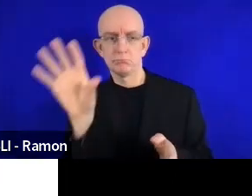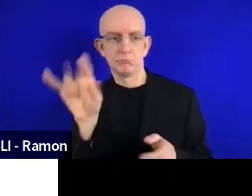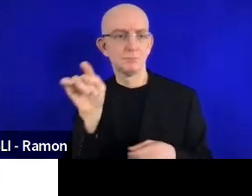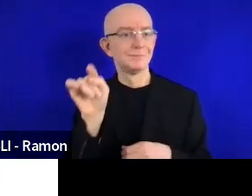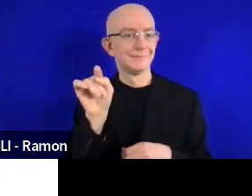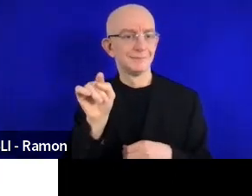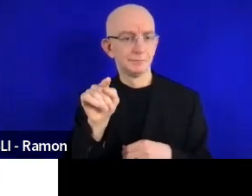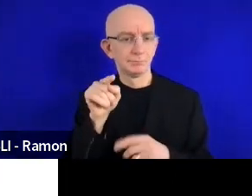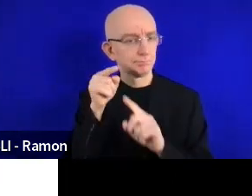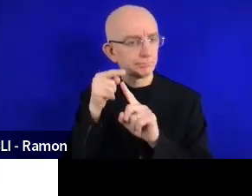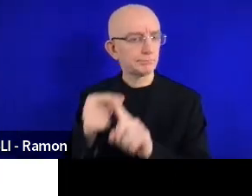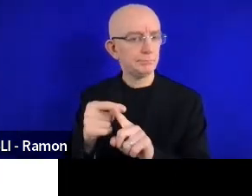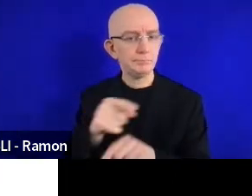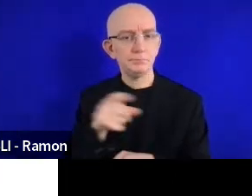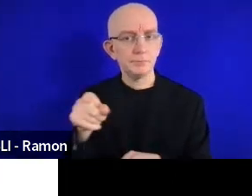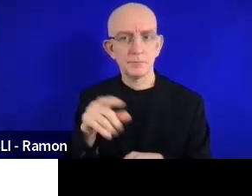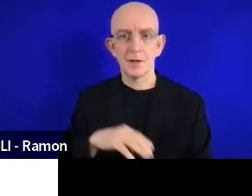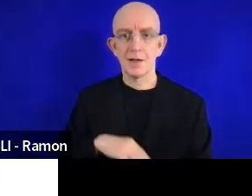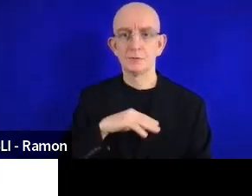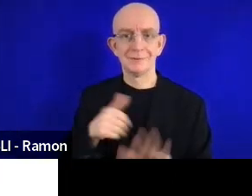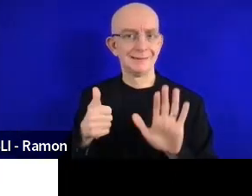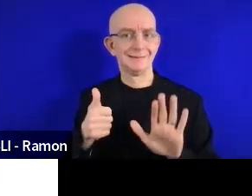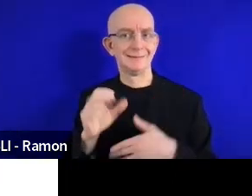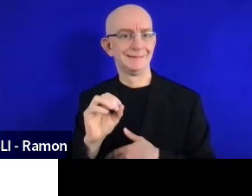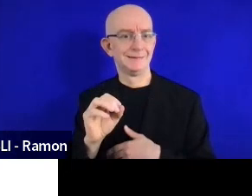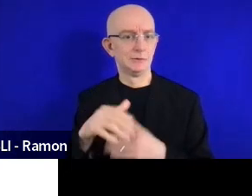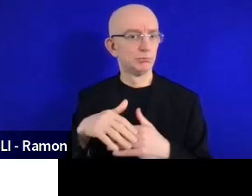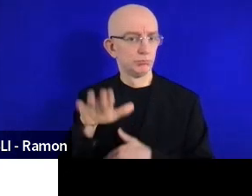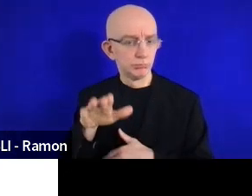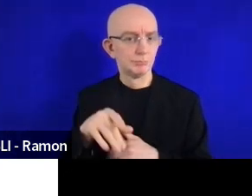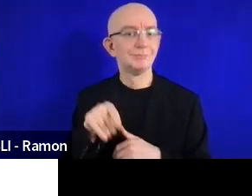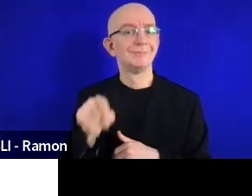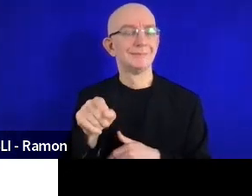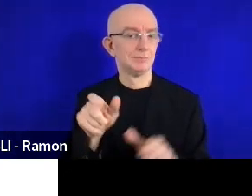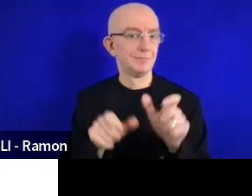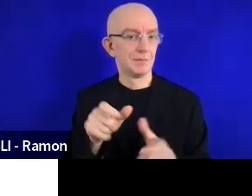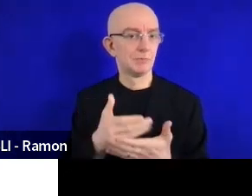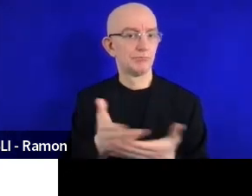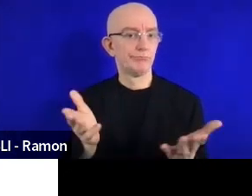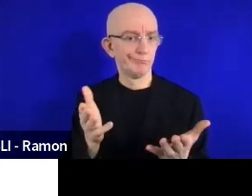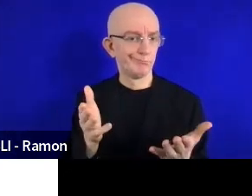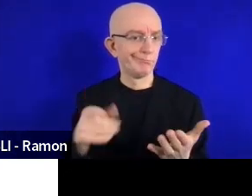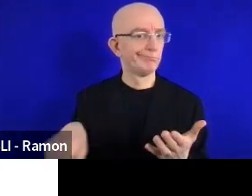world, the rest of the country, we targeted 65 years and above.